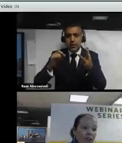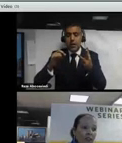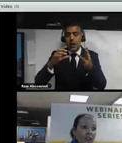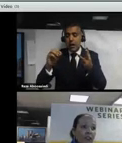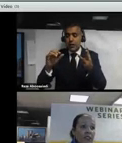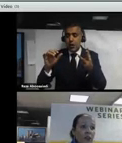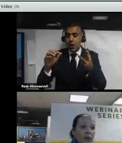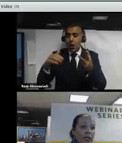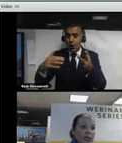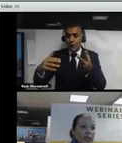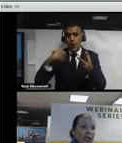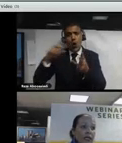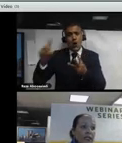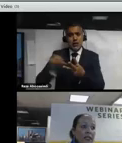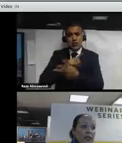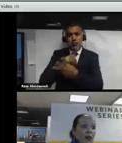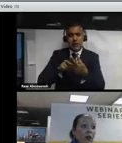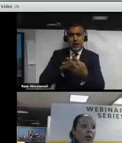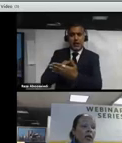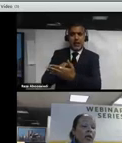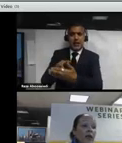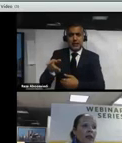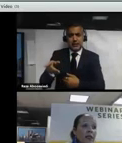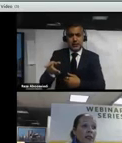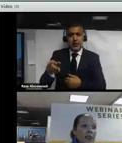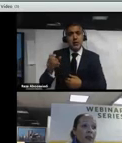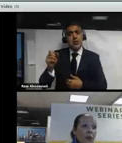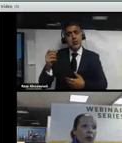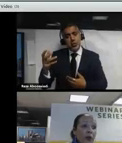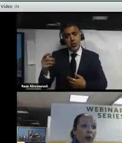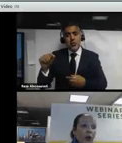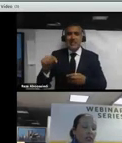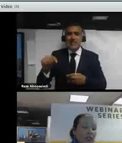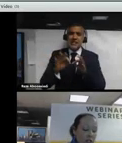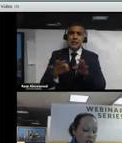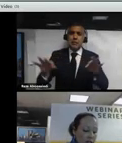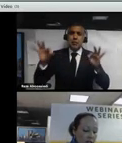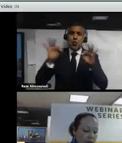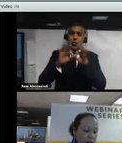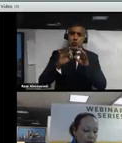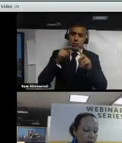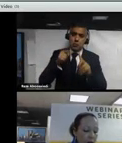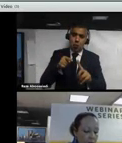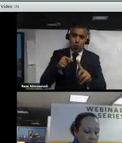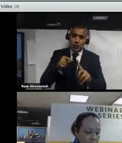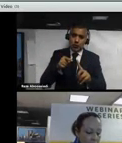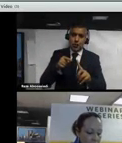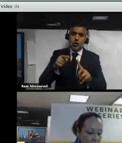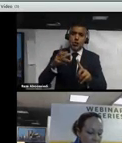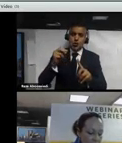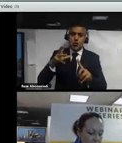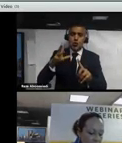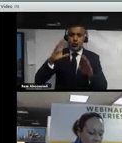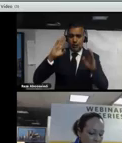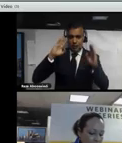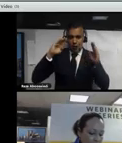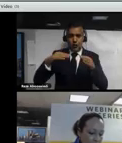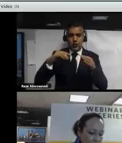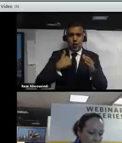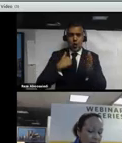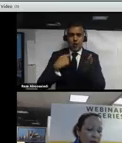and are often discriminated against. And so this is an important point to just frame our discussion this